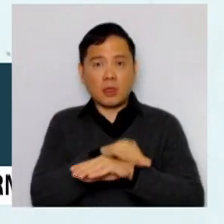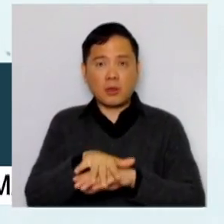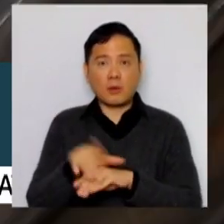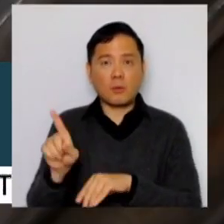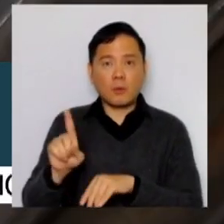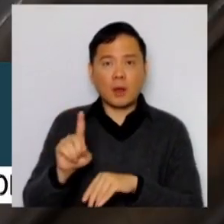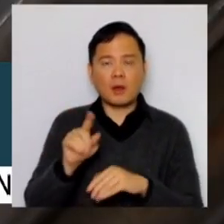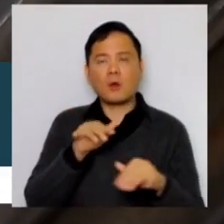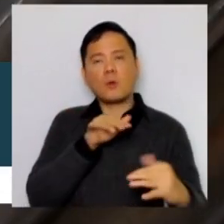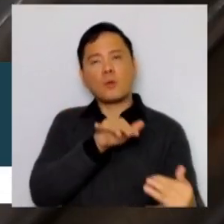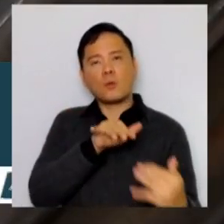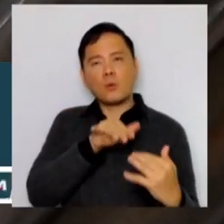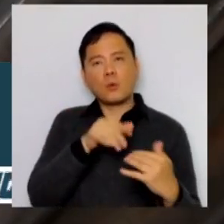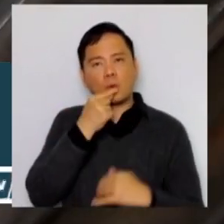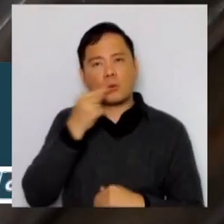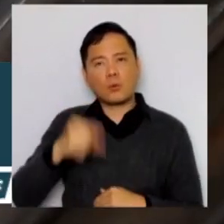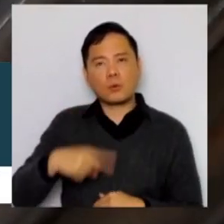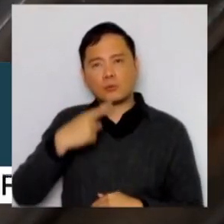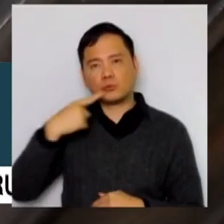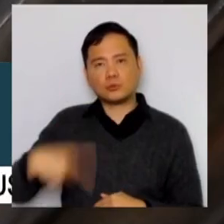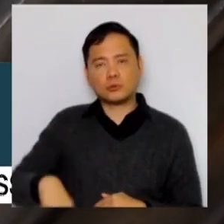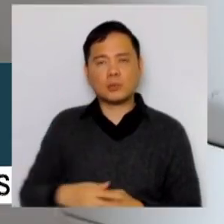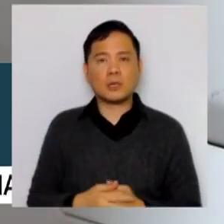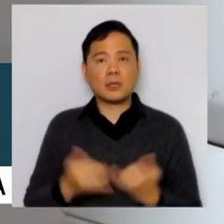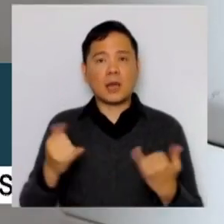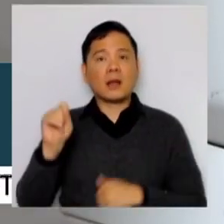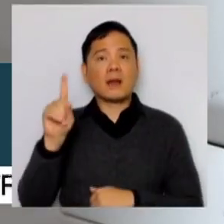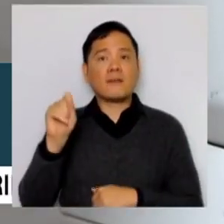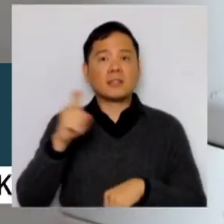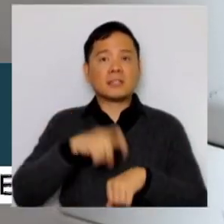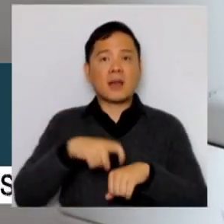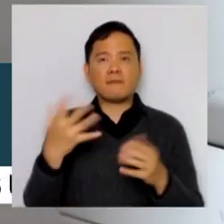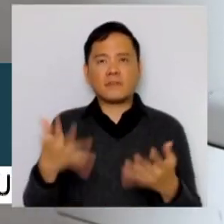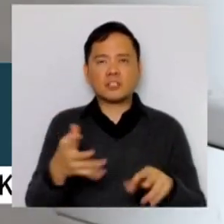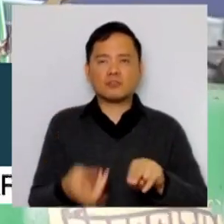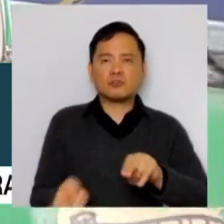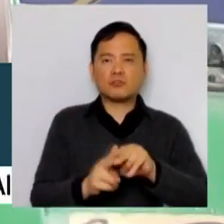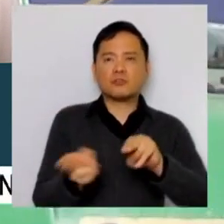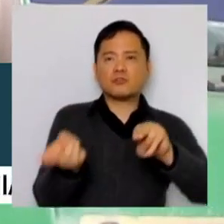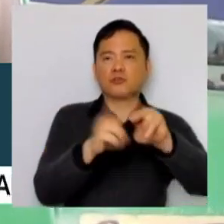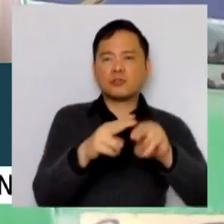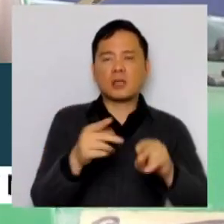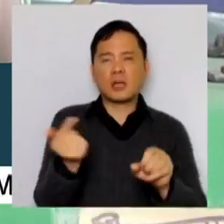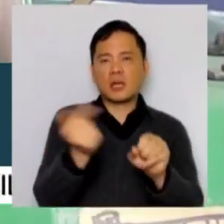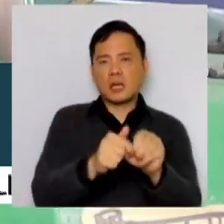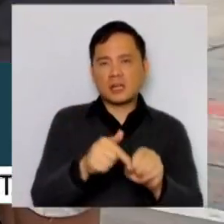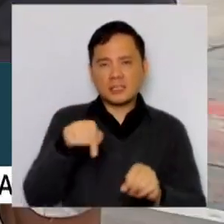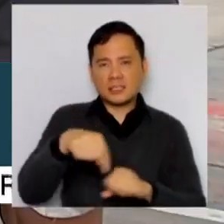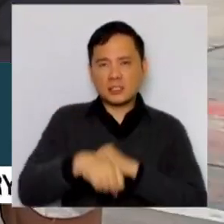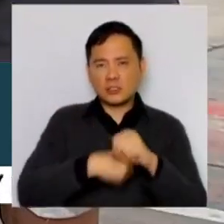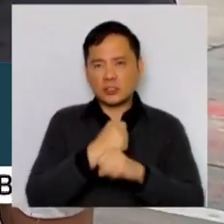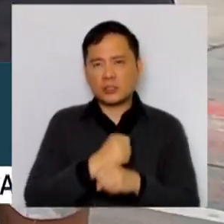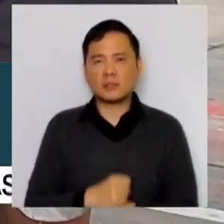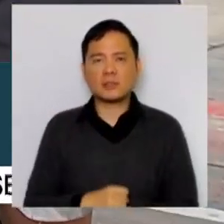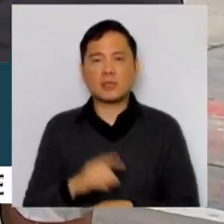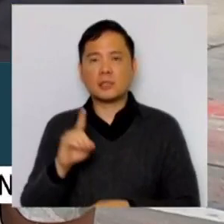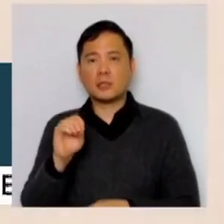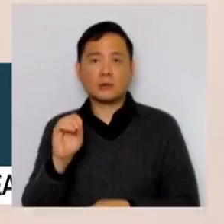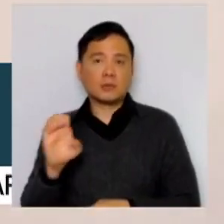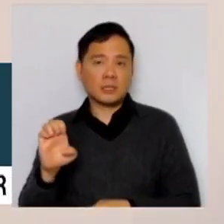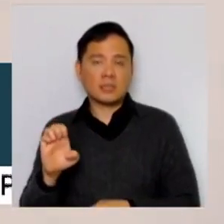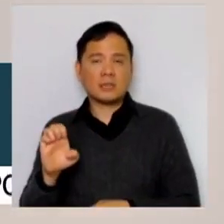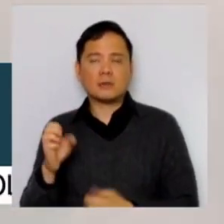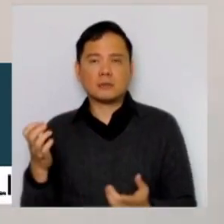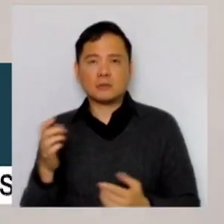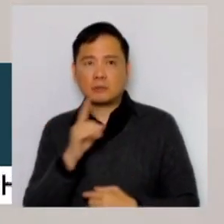Ukraine. This will mark the 11th round of oil price hikes in the country this year. The Energy Department, meanwhile, cannot say for sure if